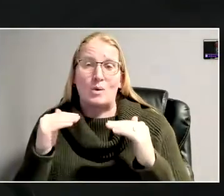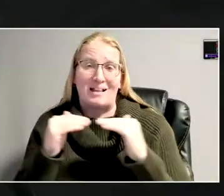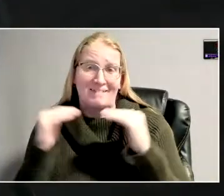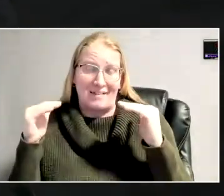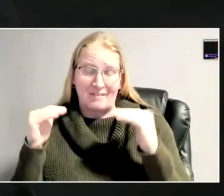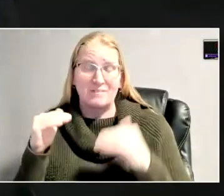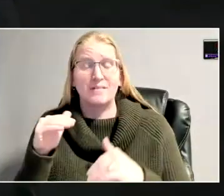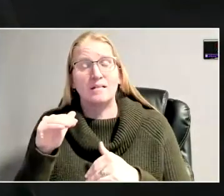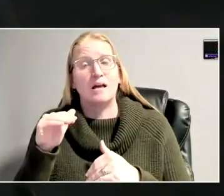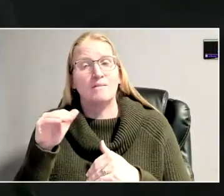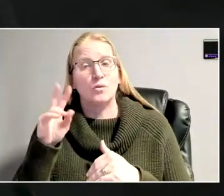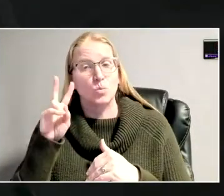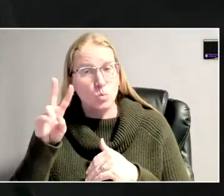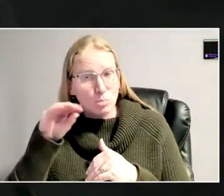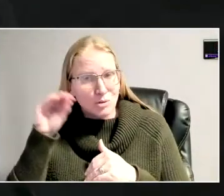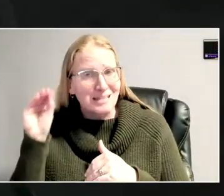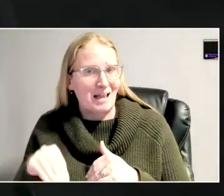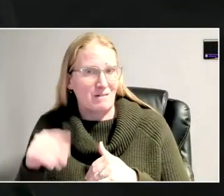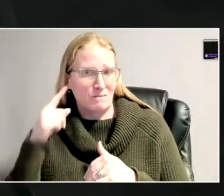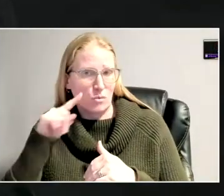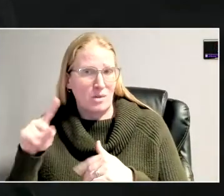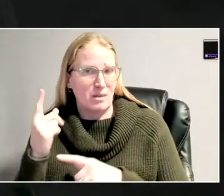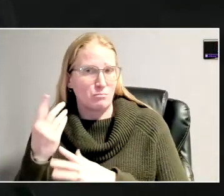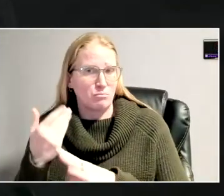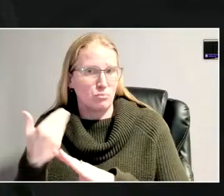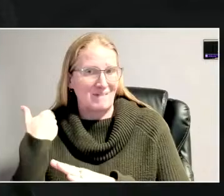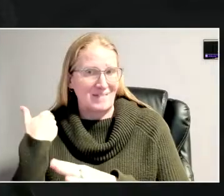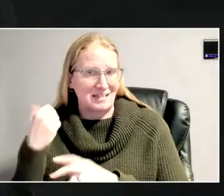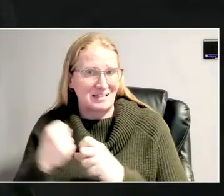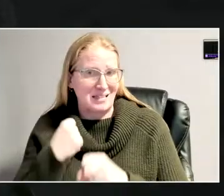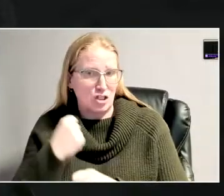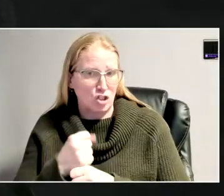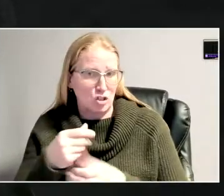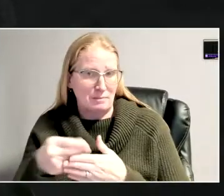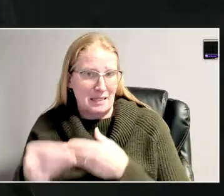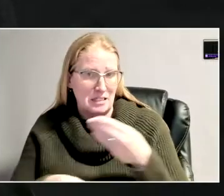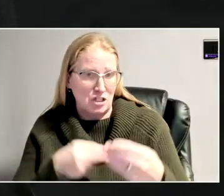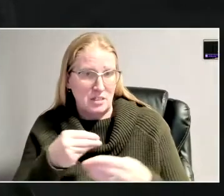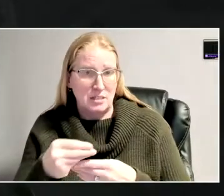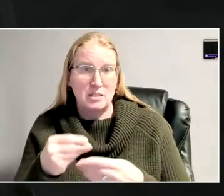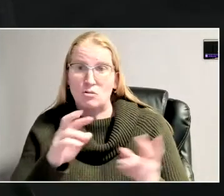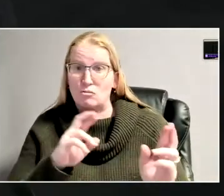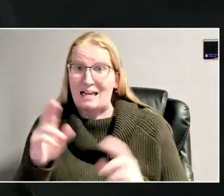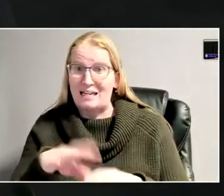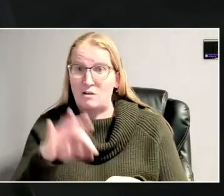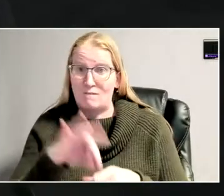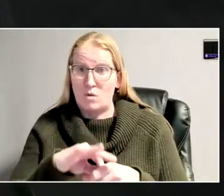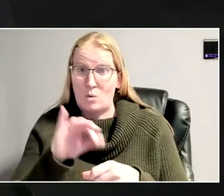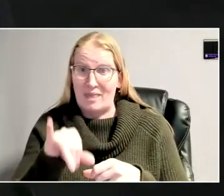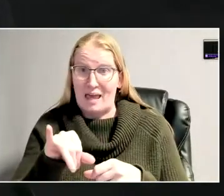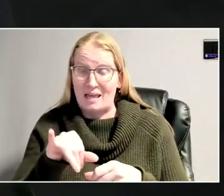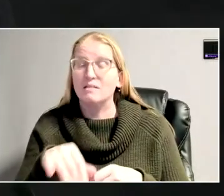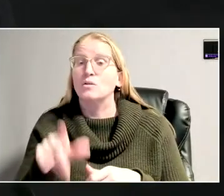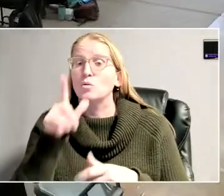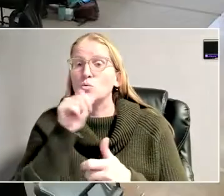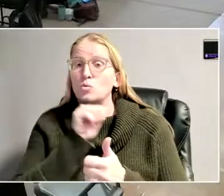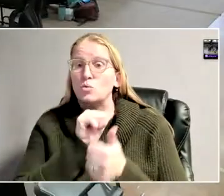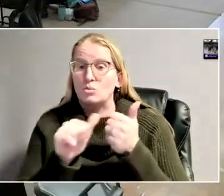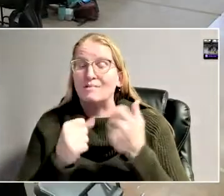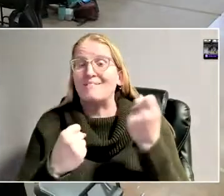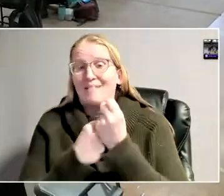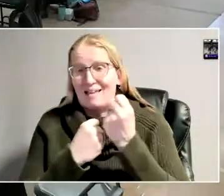of the fy2 budget are you ready for the question all those in favor of that motion please rise and